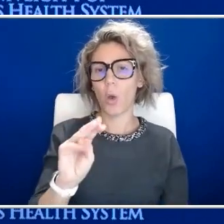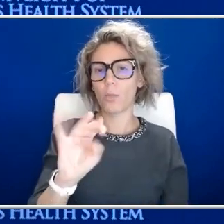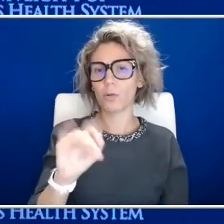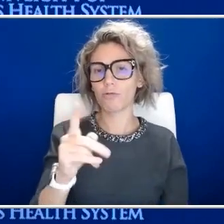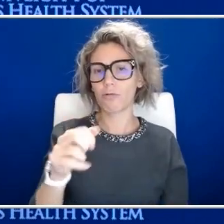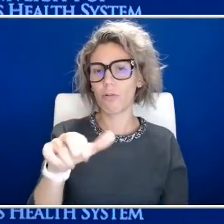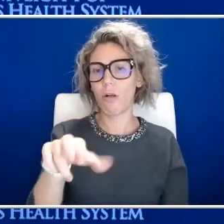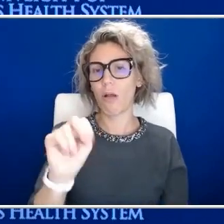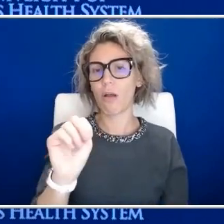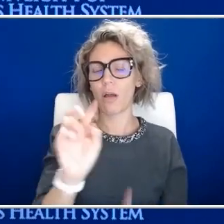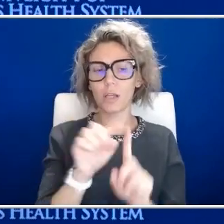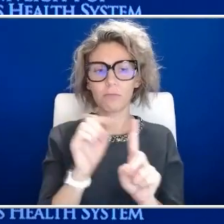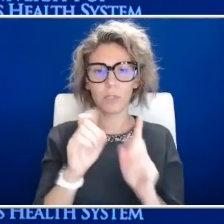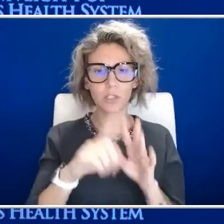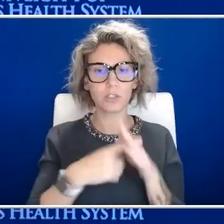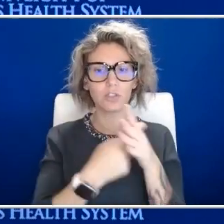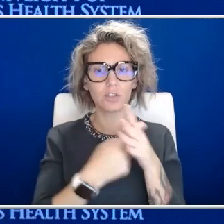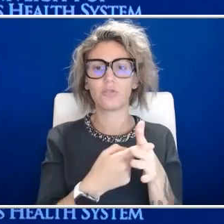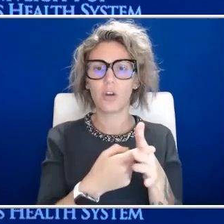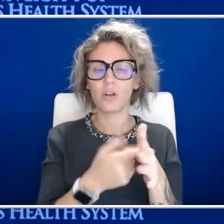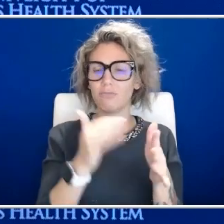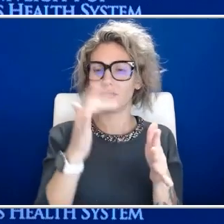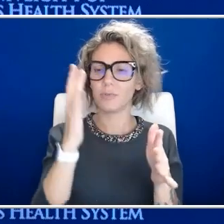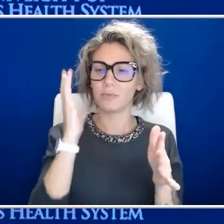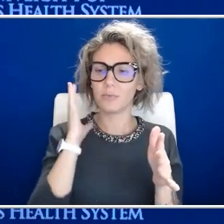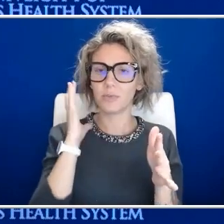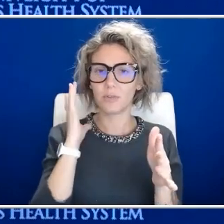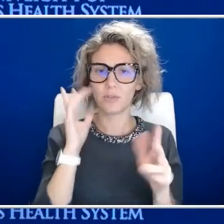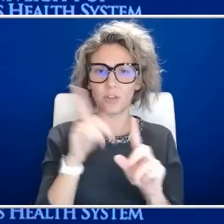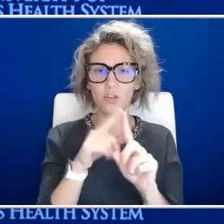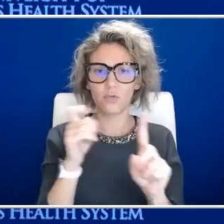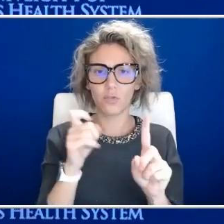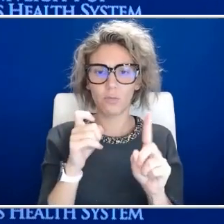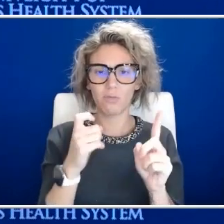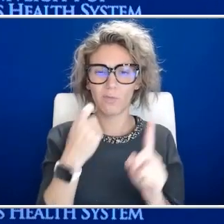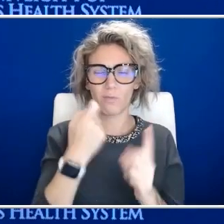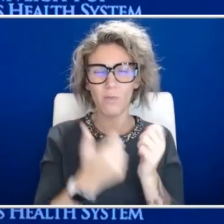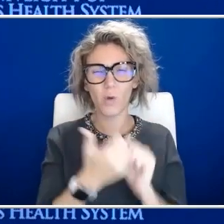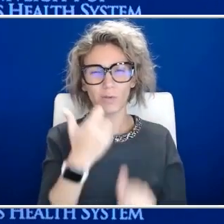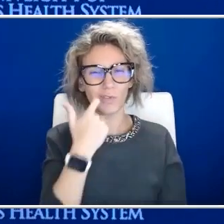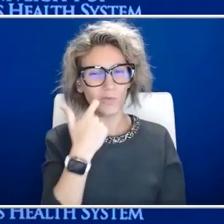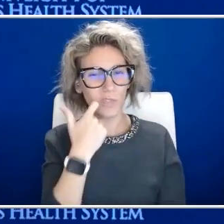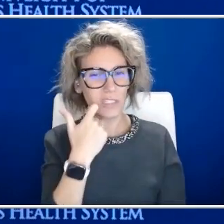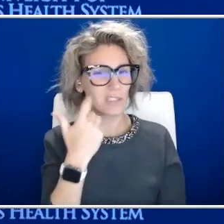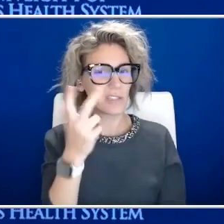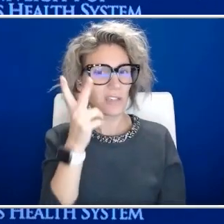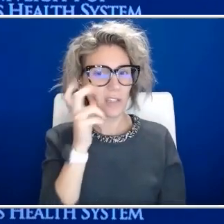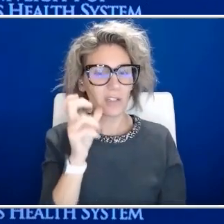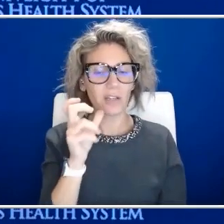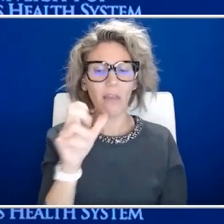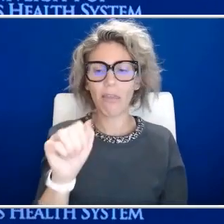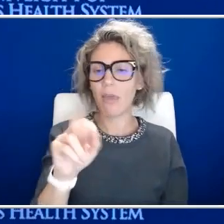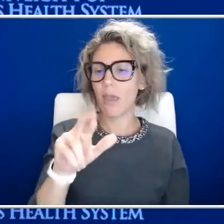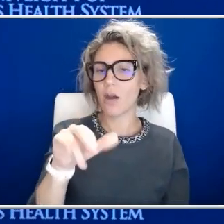originated further back than from where this most recent one that we've all heard about, the Eris,